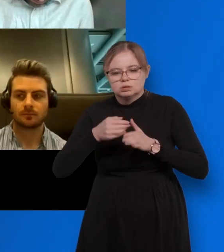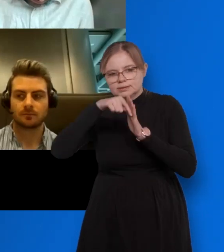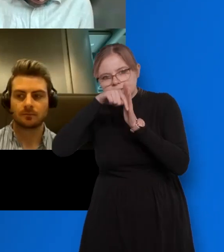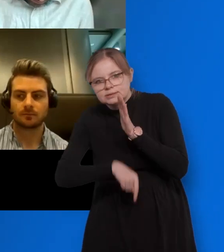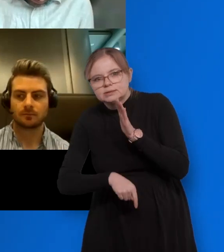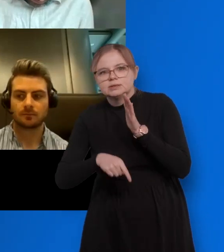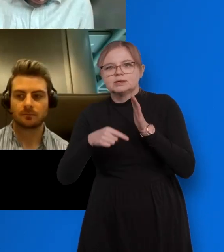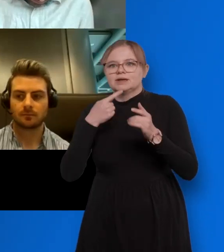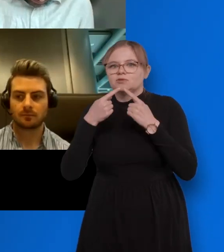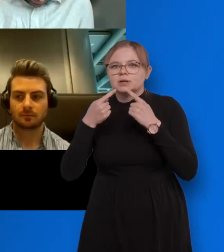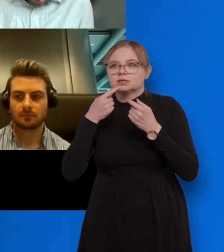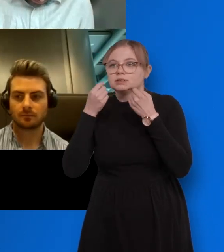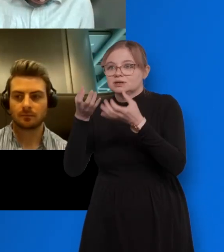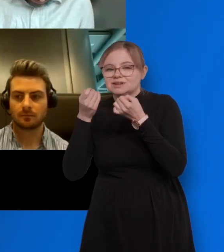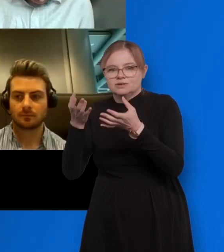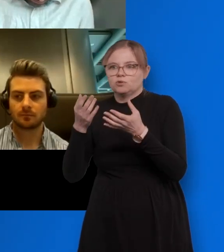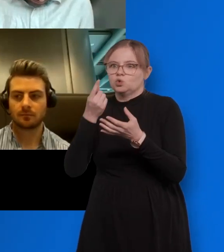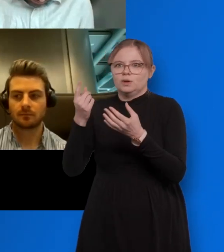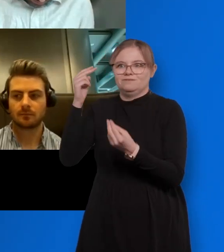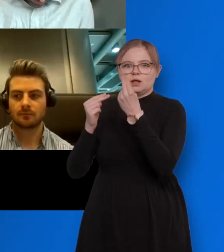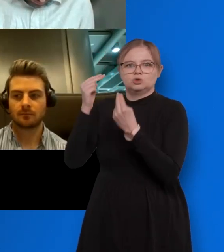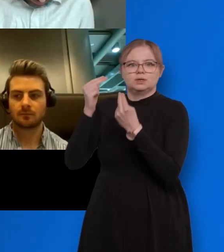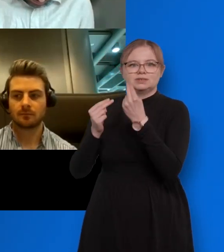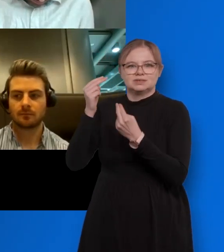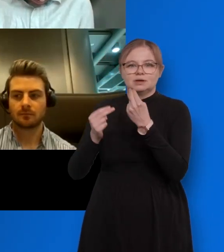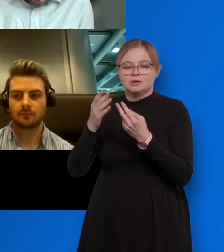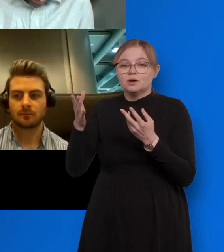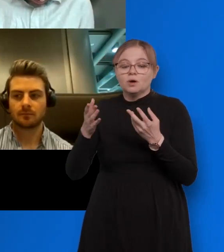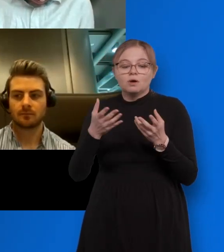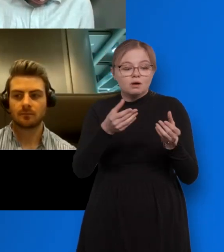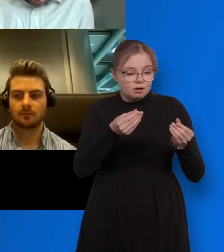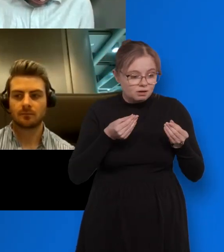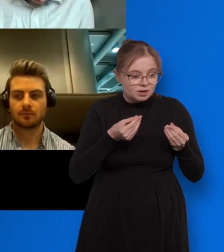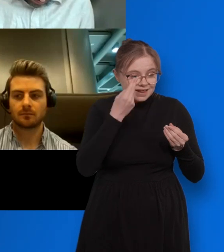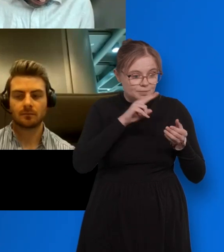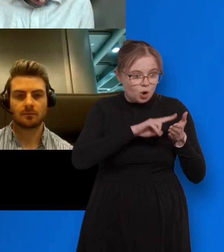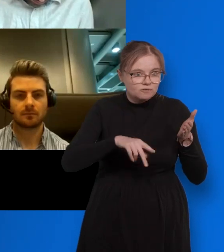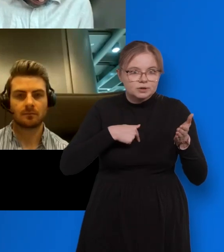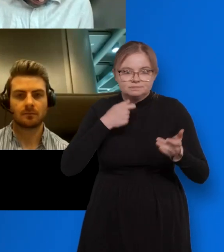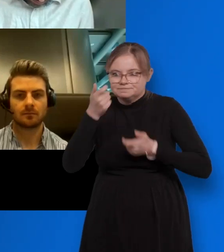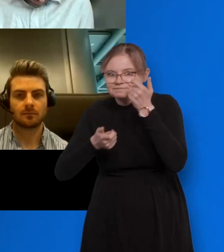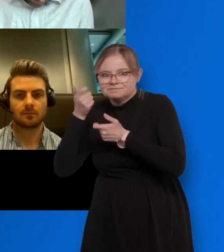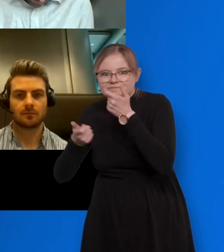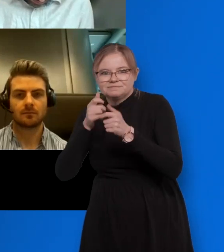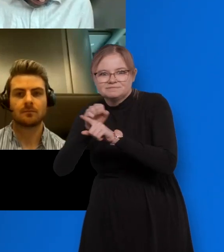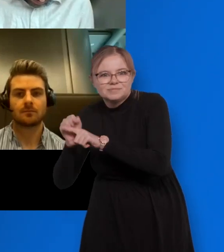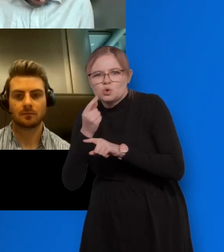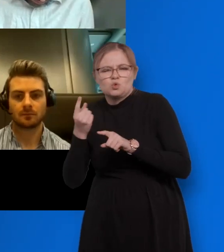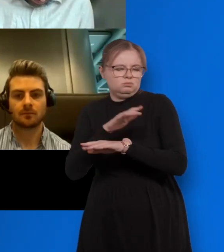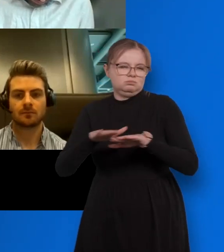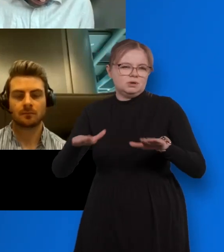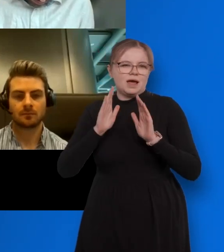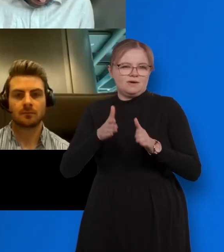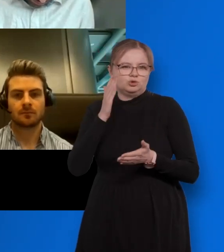some instructions about how to approach anonymization, like don't go and hunt down information on who the applicants are. So you kind of have to trust that